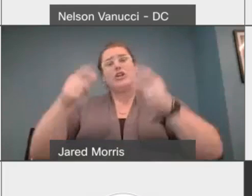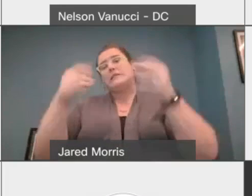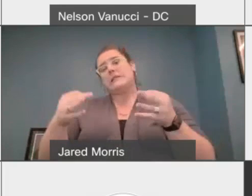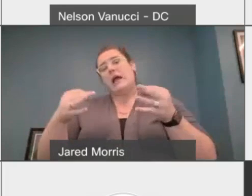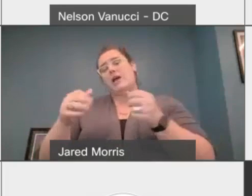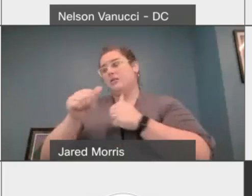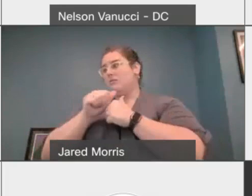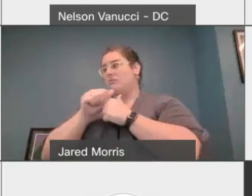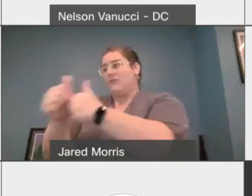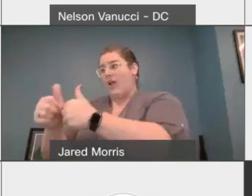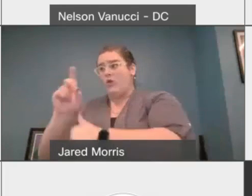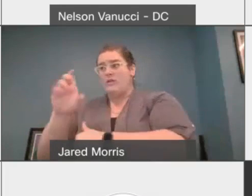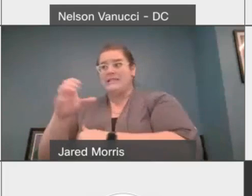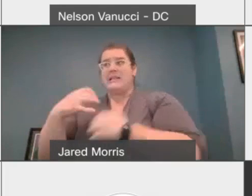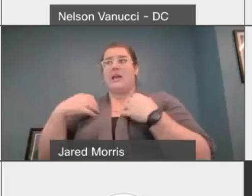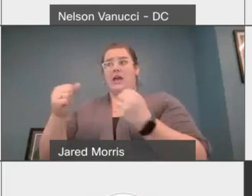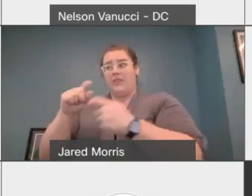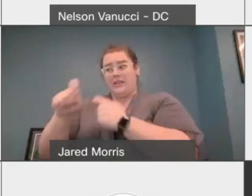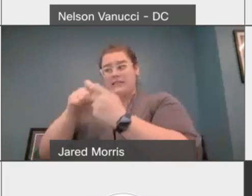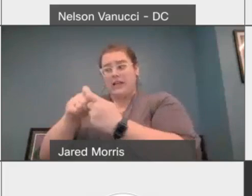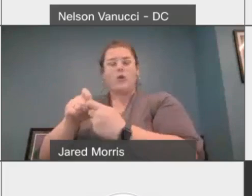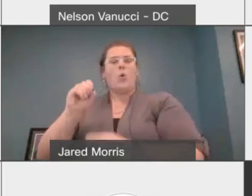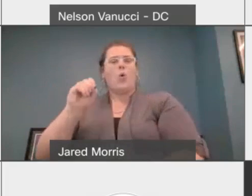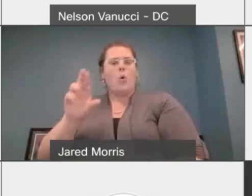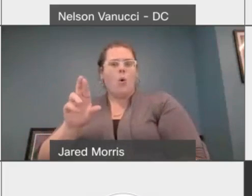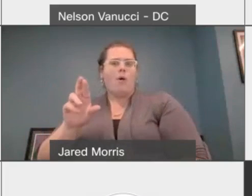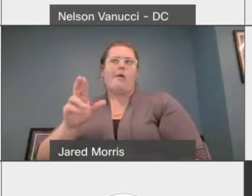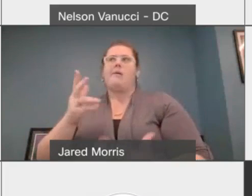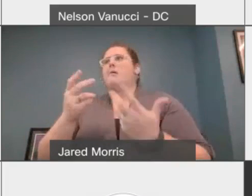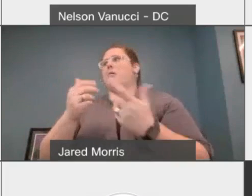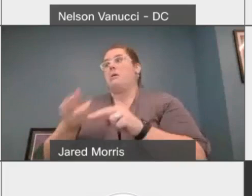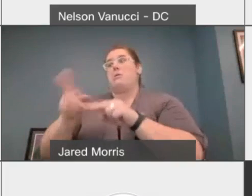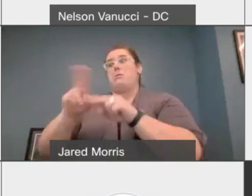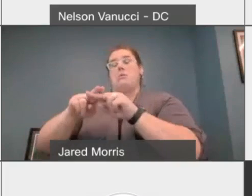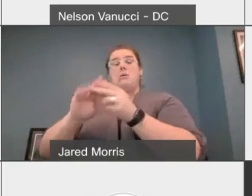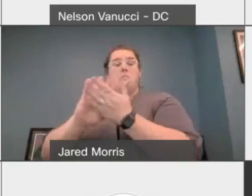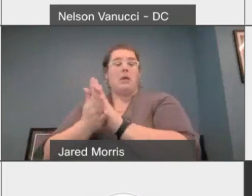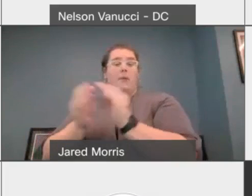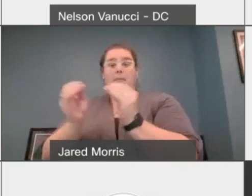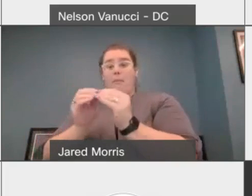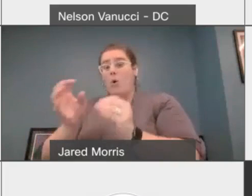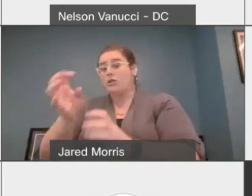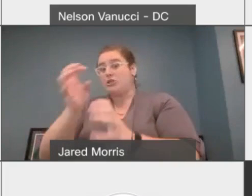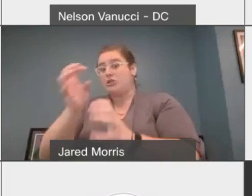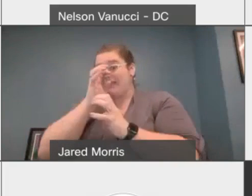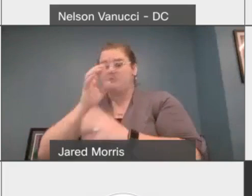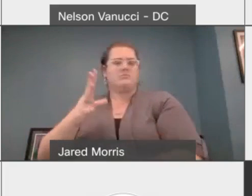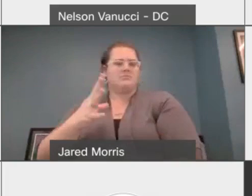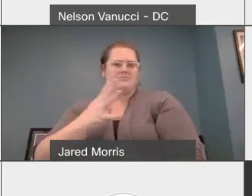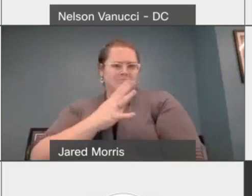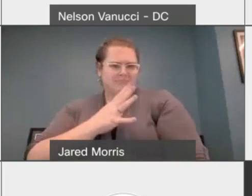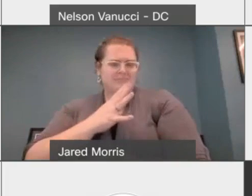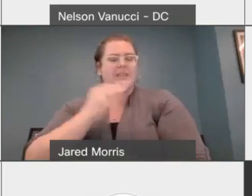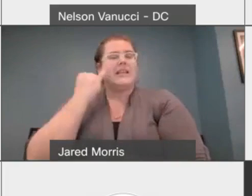than DC health guidance, but not less so. So if they feel that in their setting,